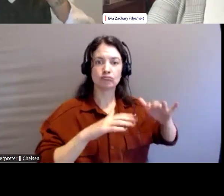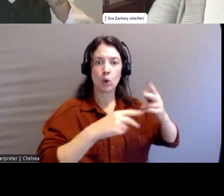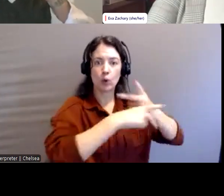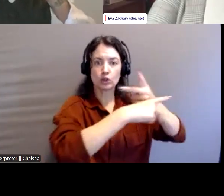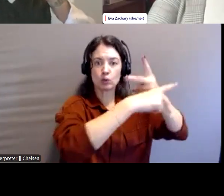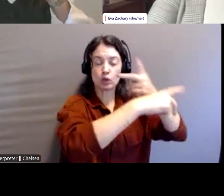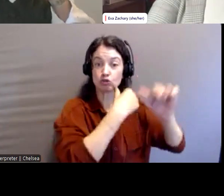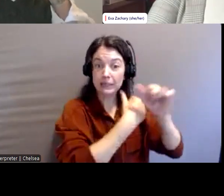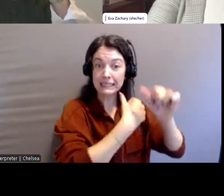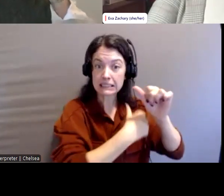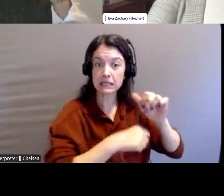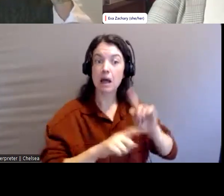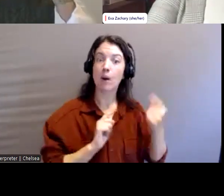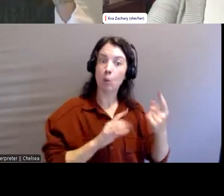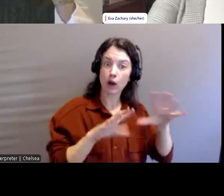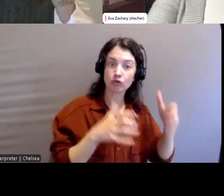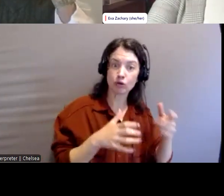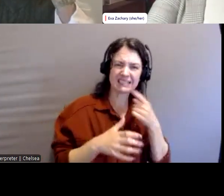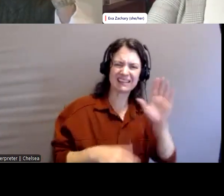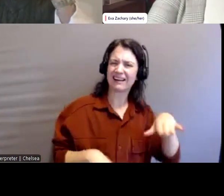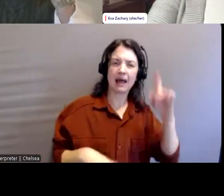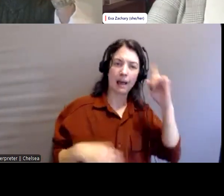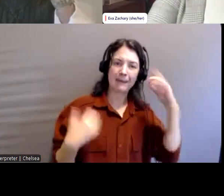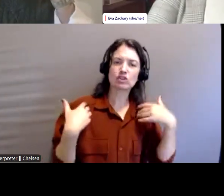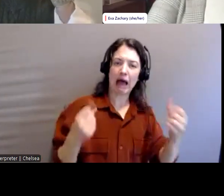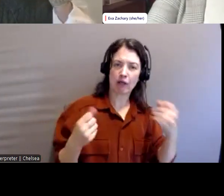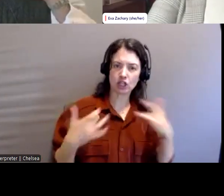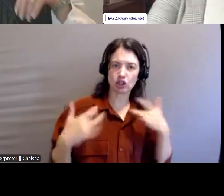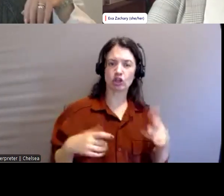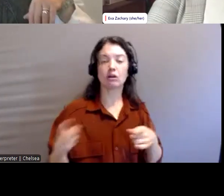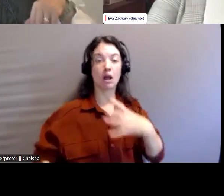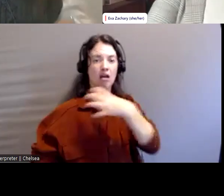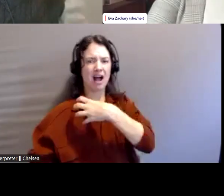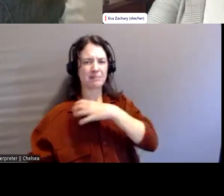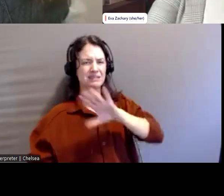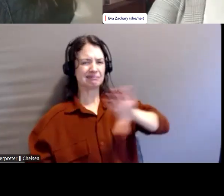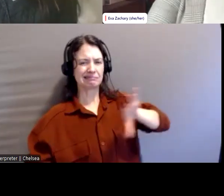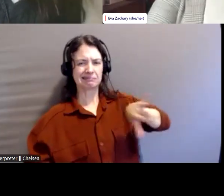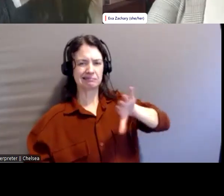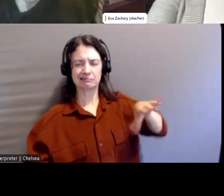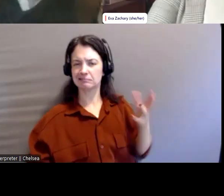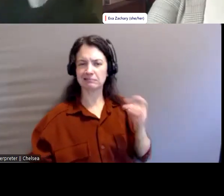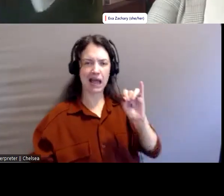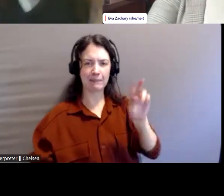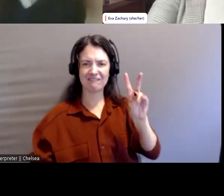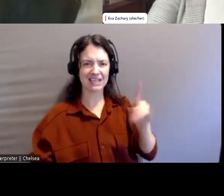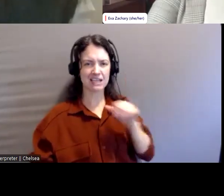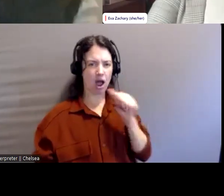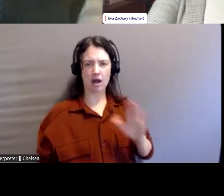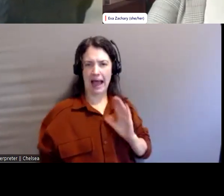like, one group is saying that I know this is mental health, another is just saying, well, I don't, intimate partner violence isn't my